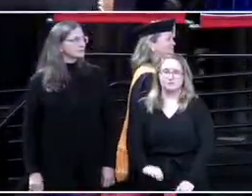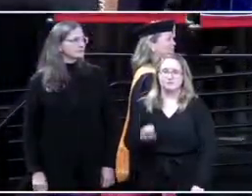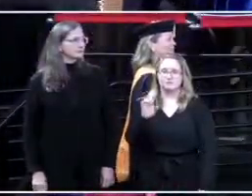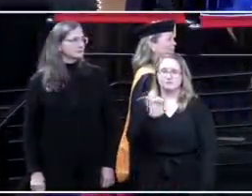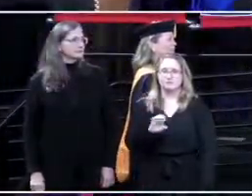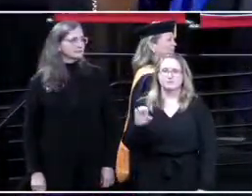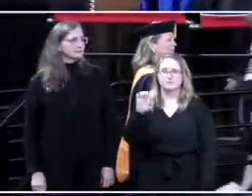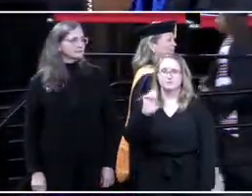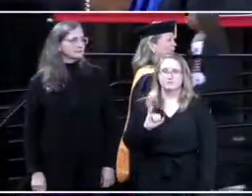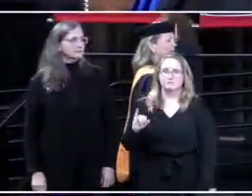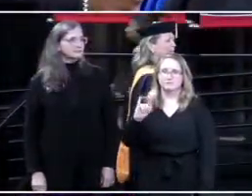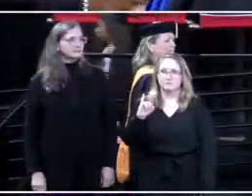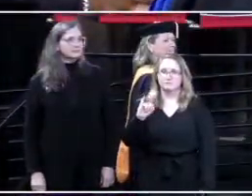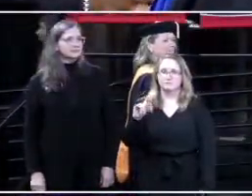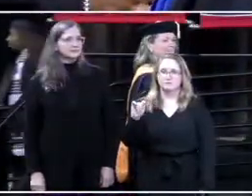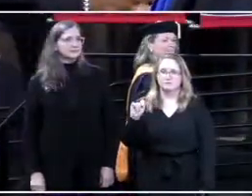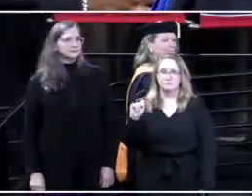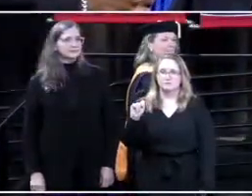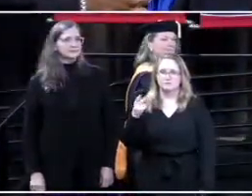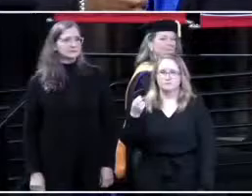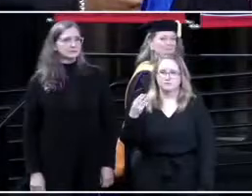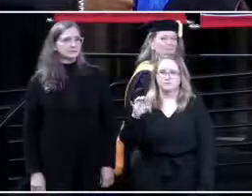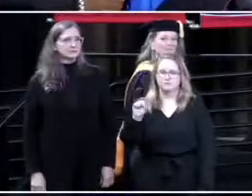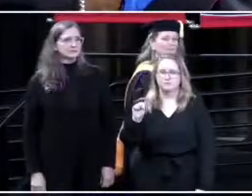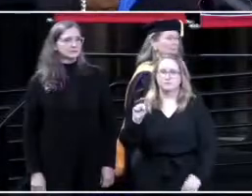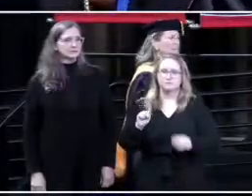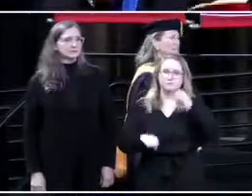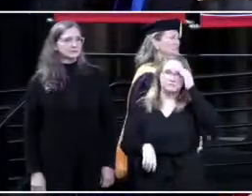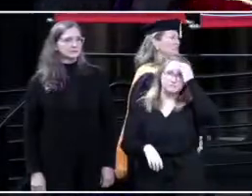Elijah Ashian Thomas,